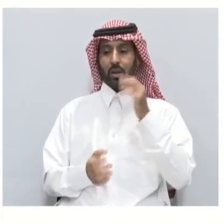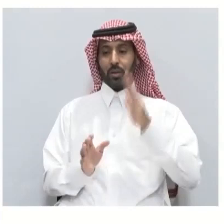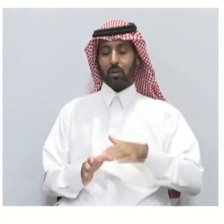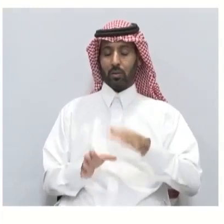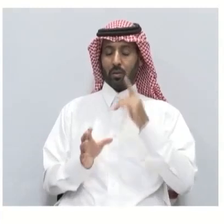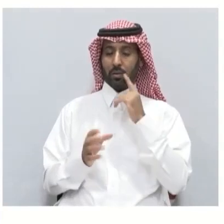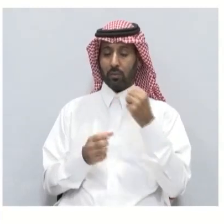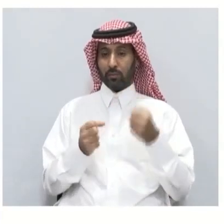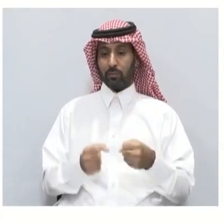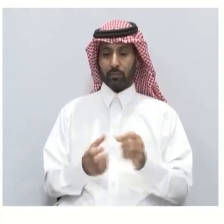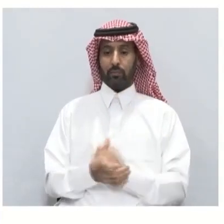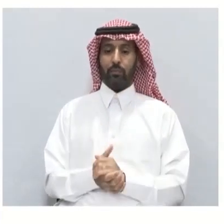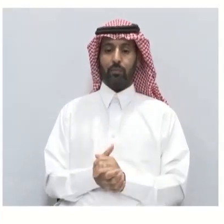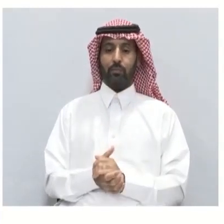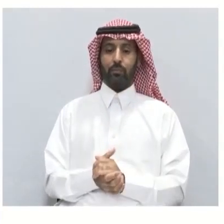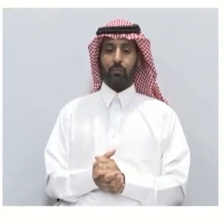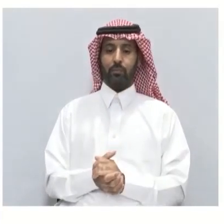prison.